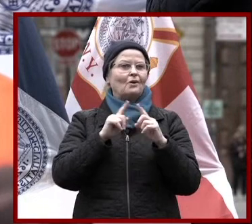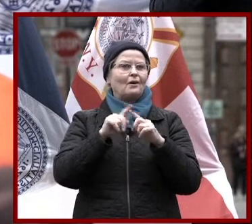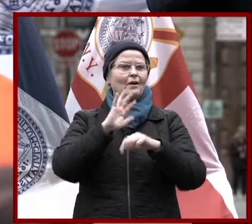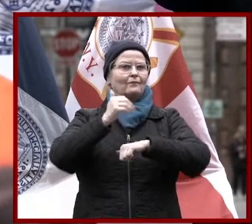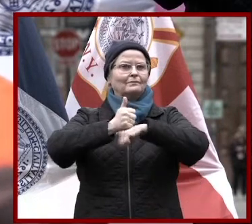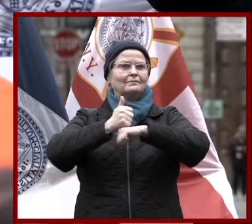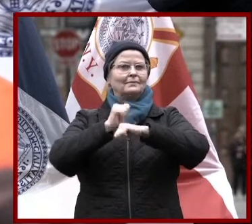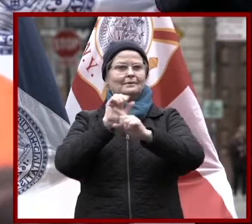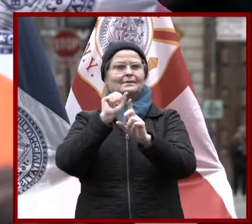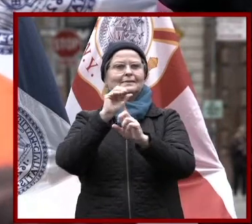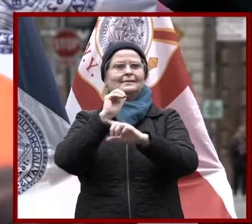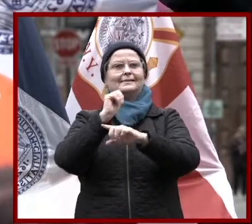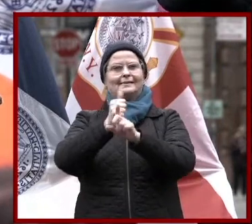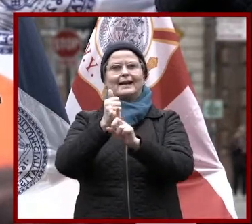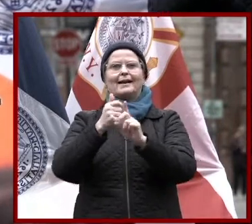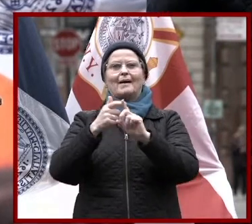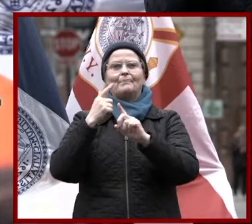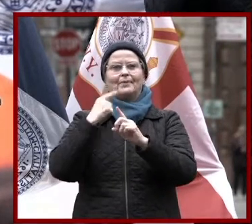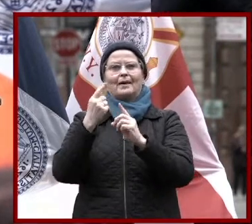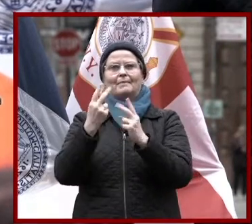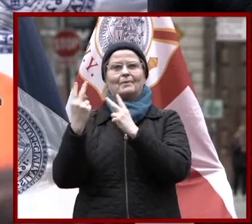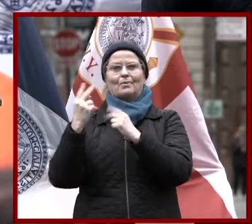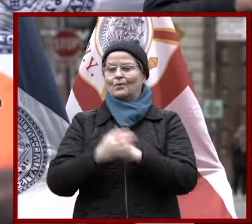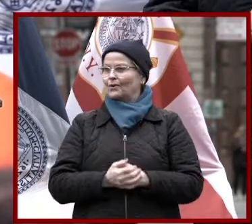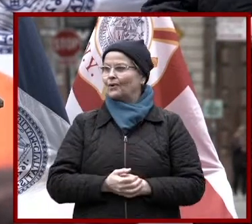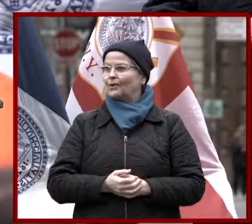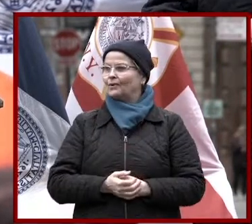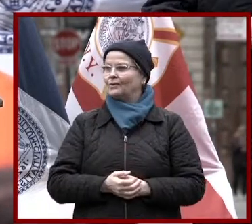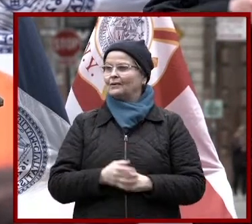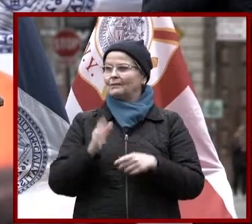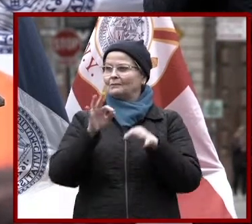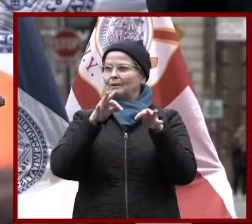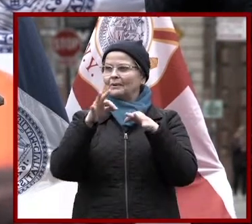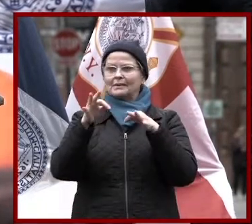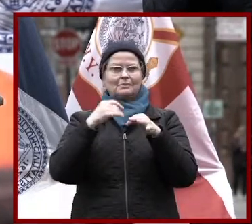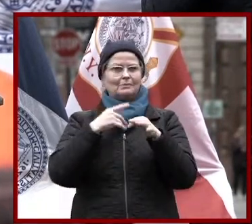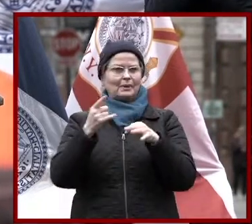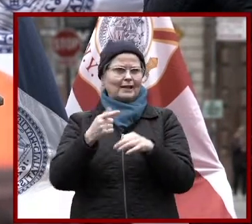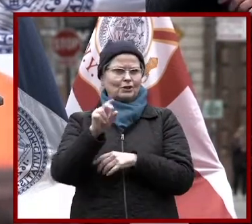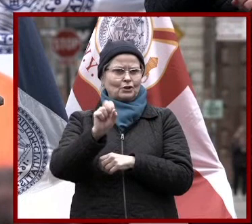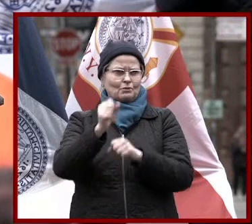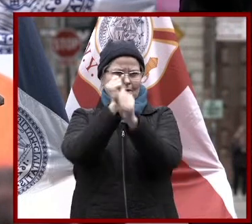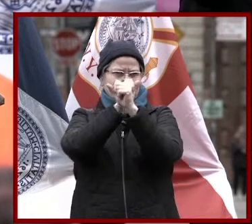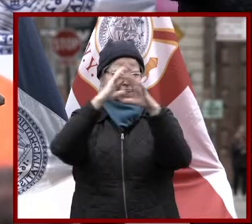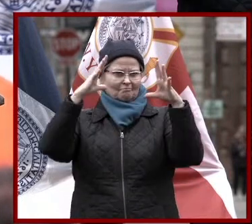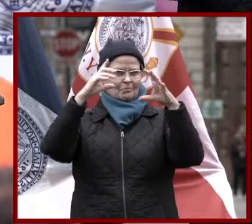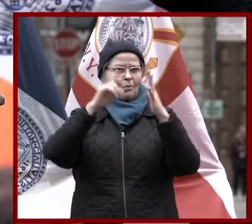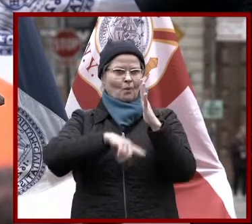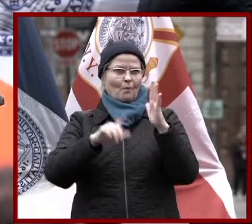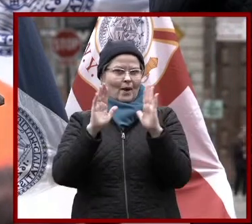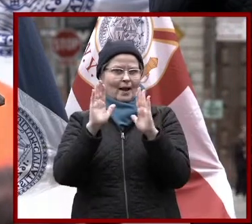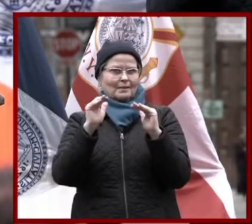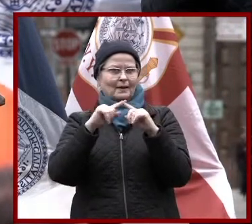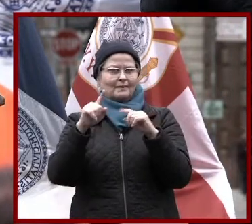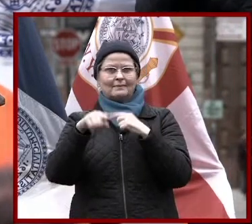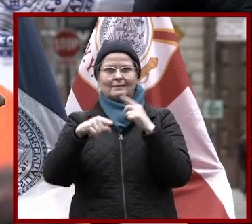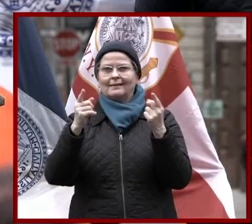announcing shortly what we have in mind and what we hope to be able to do later this year. And